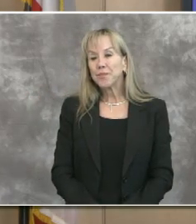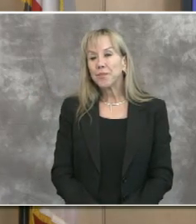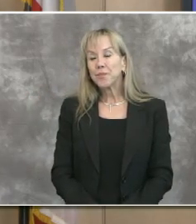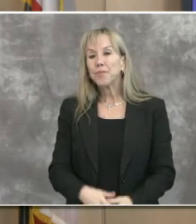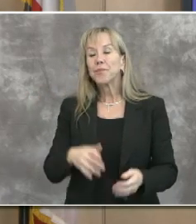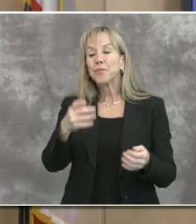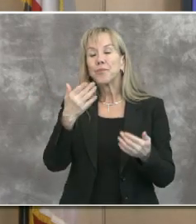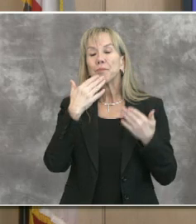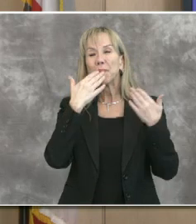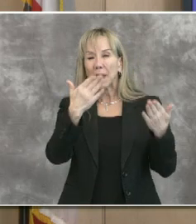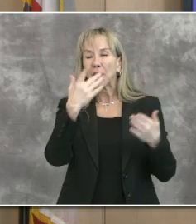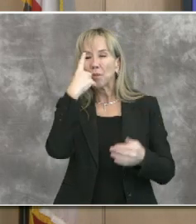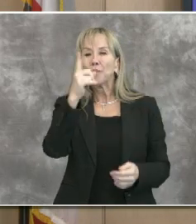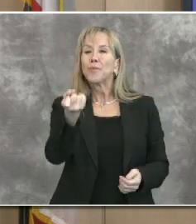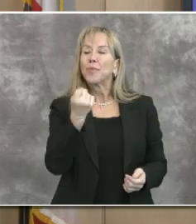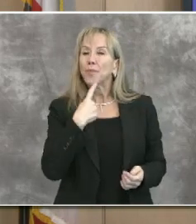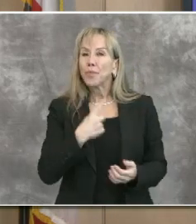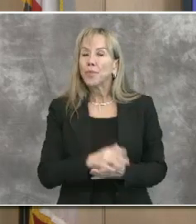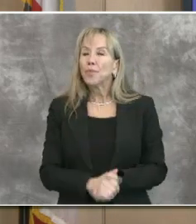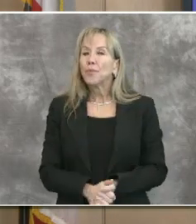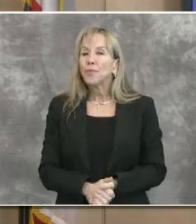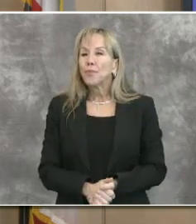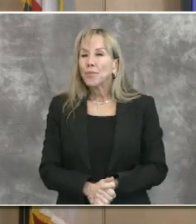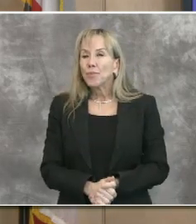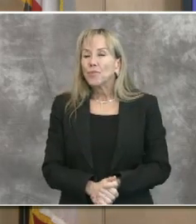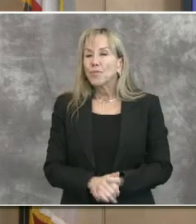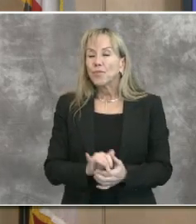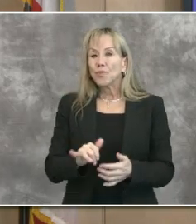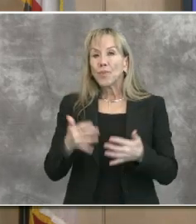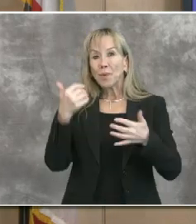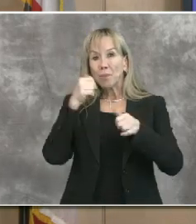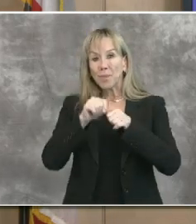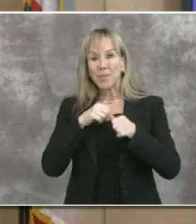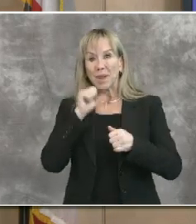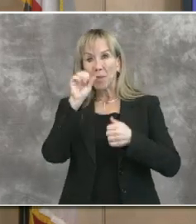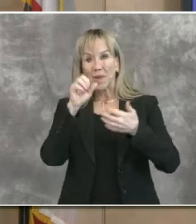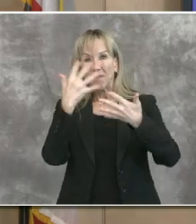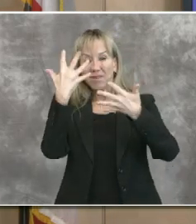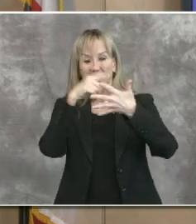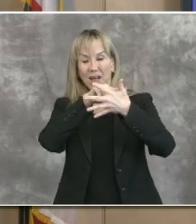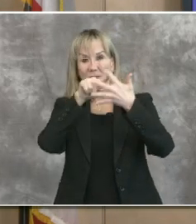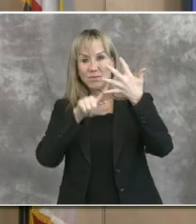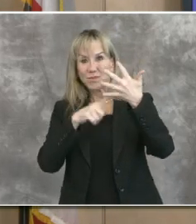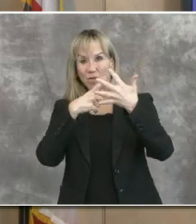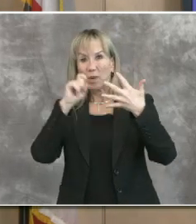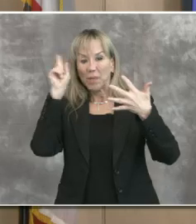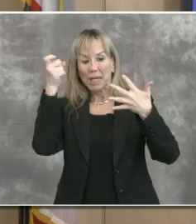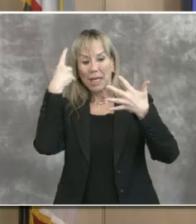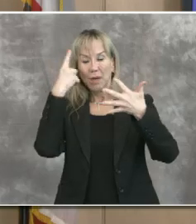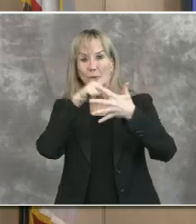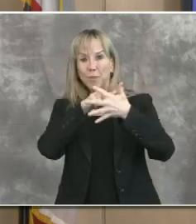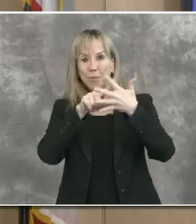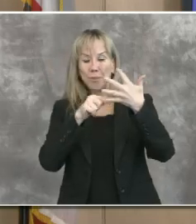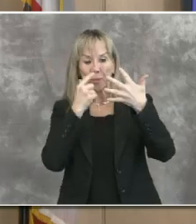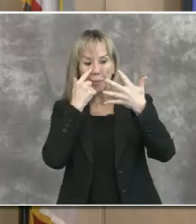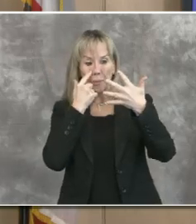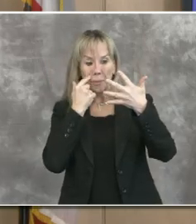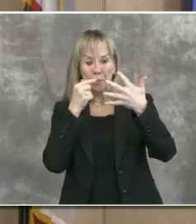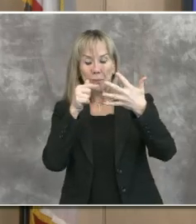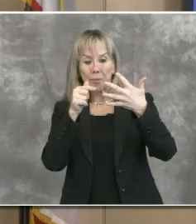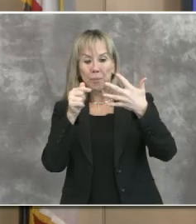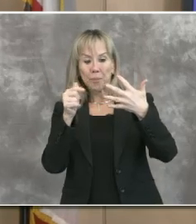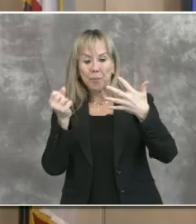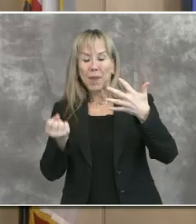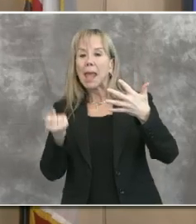Thank you for that question. The 5 metrics that I reviewed includes number of cases,